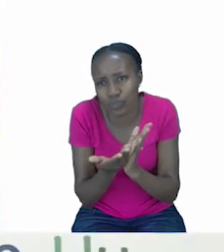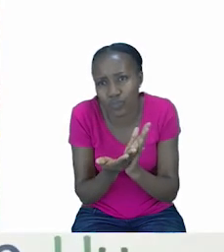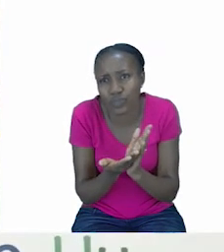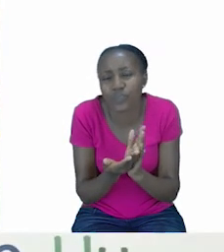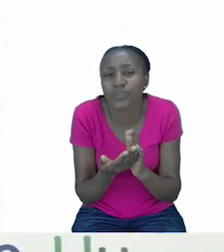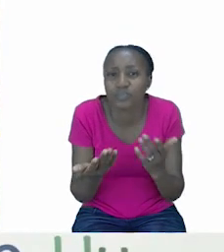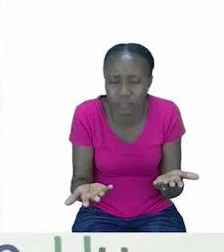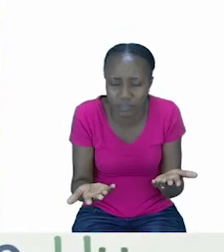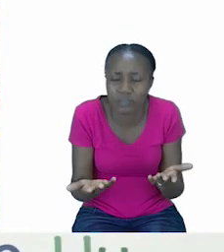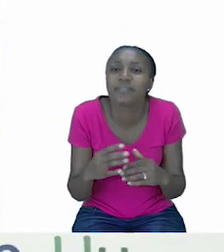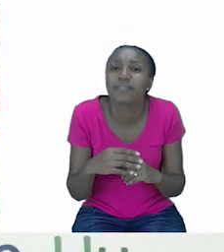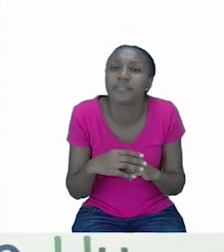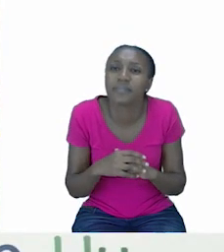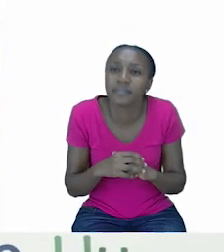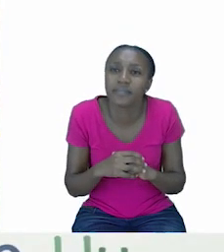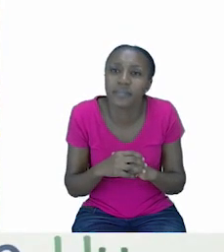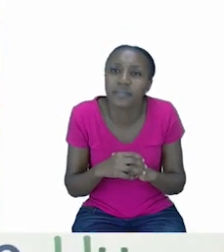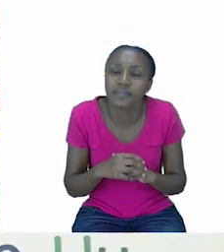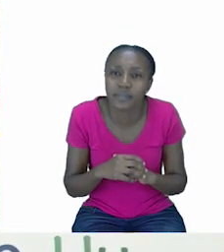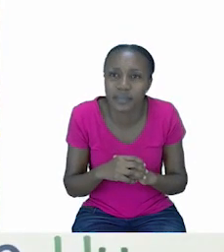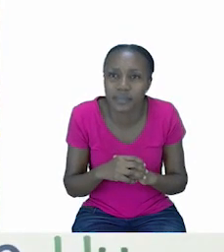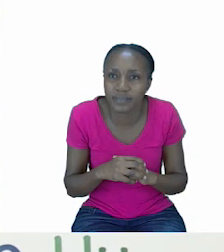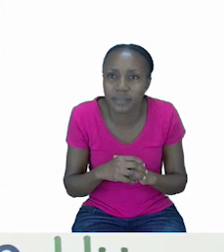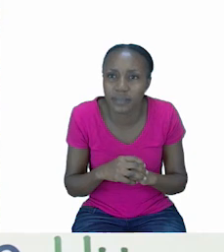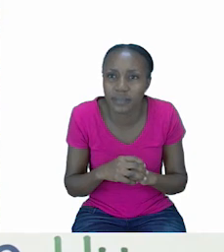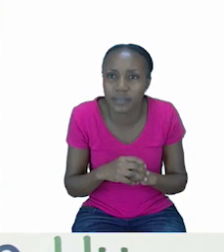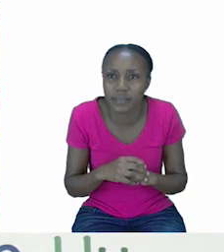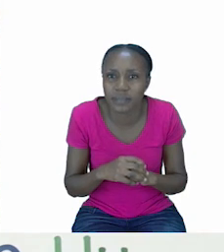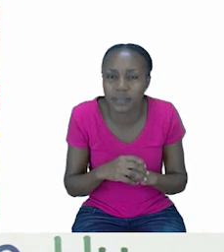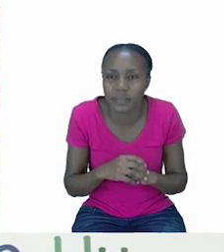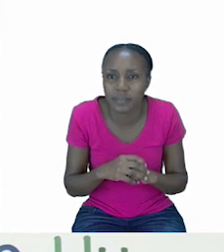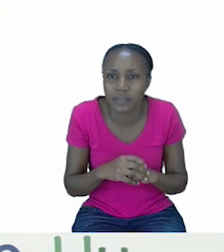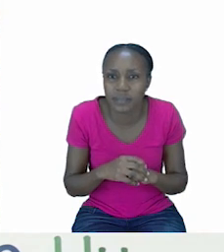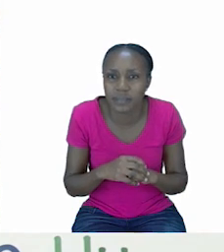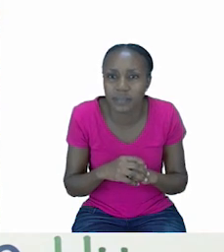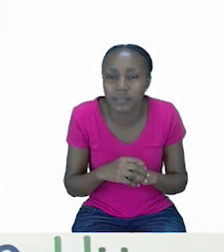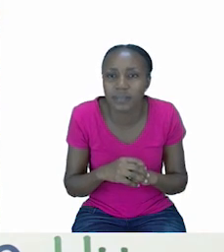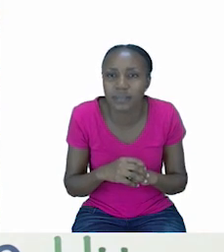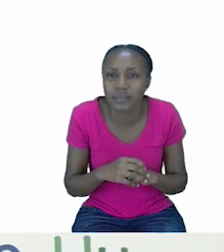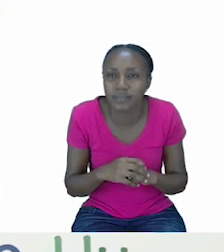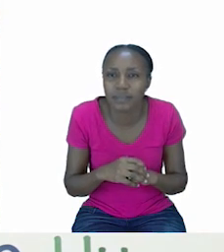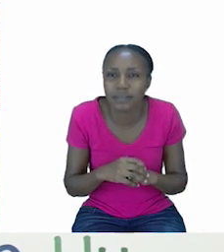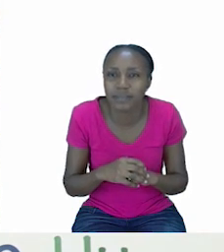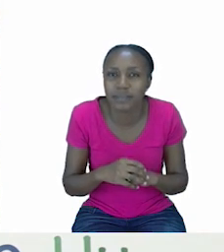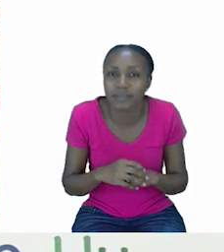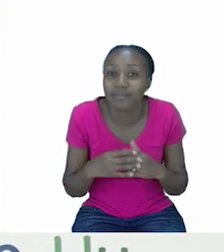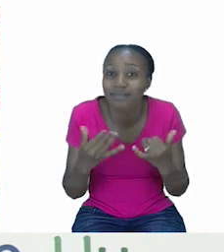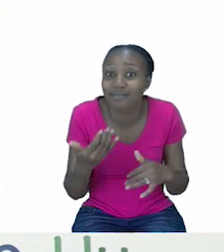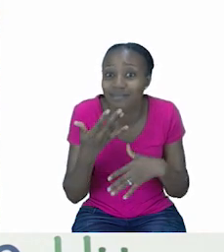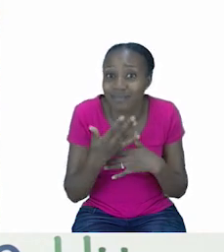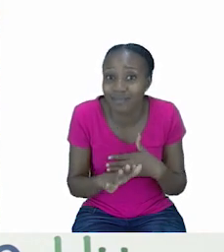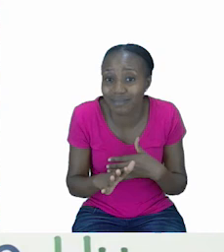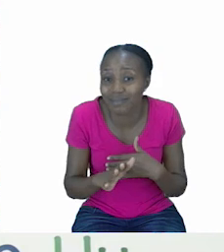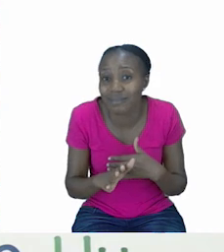your sister or anybody else. Now that we are at the end of our